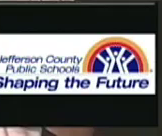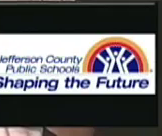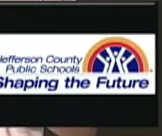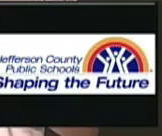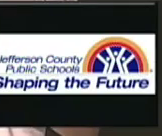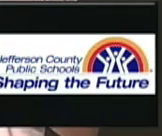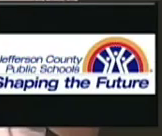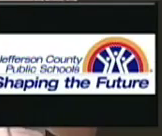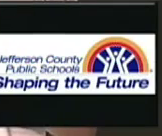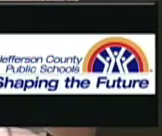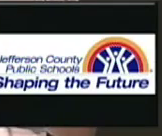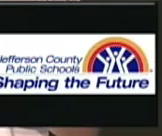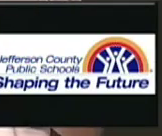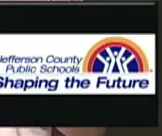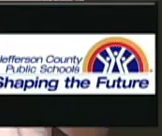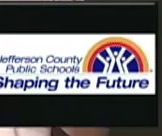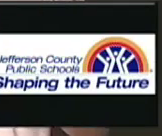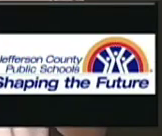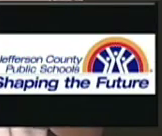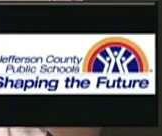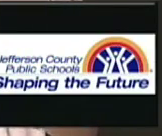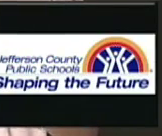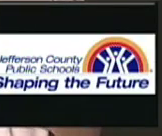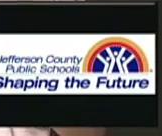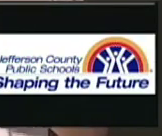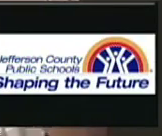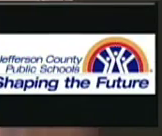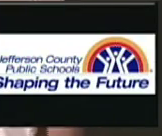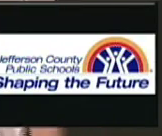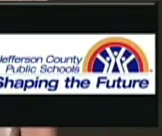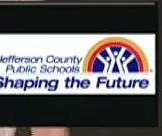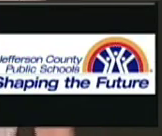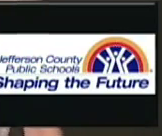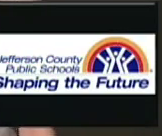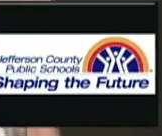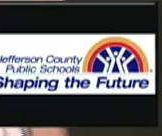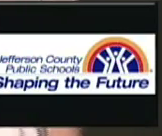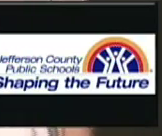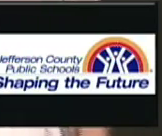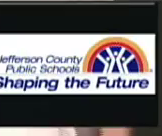full potential and contribute to our society throughout our life.